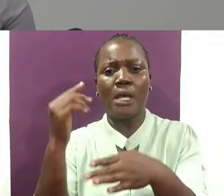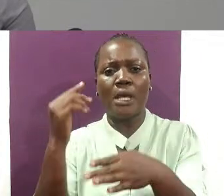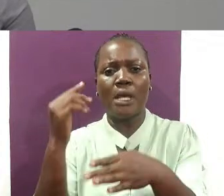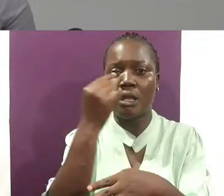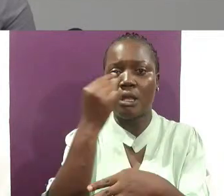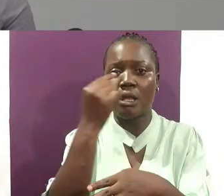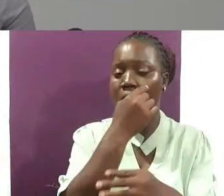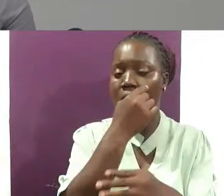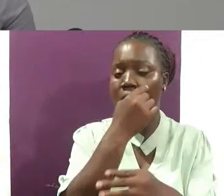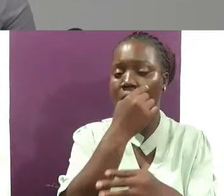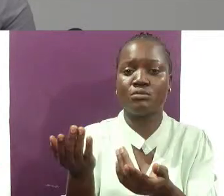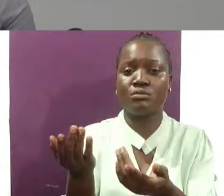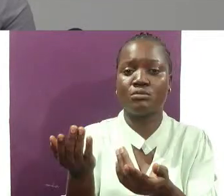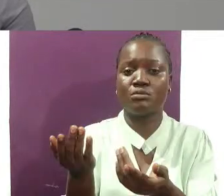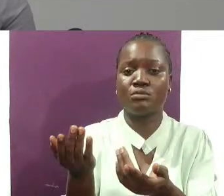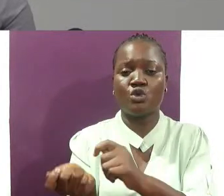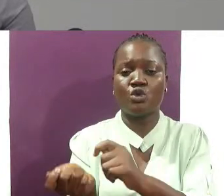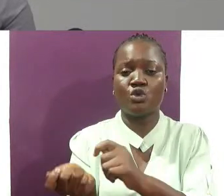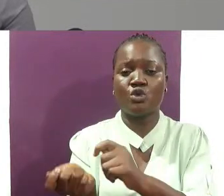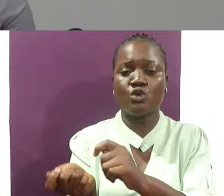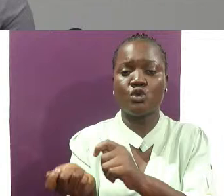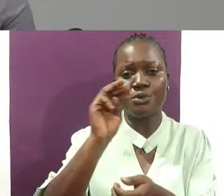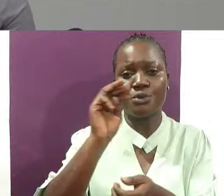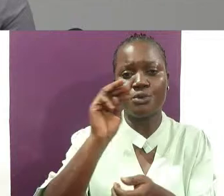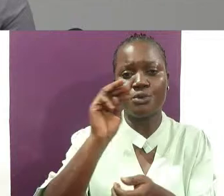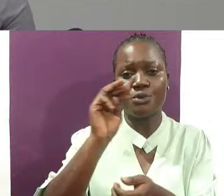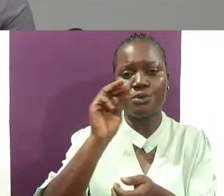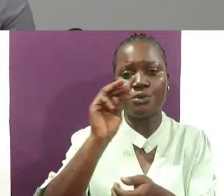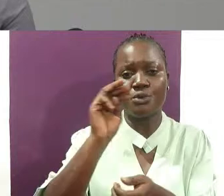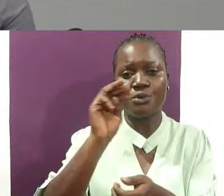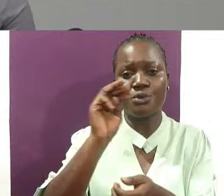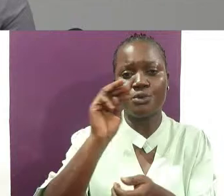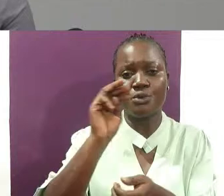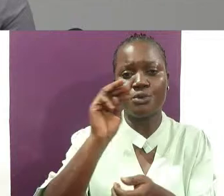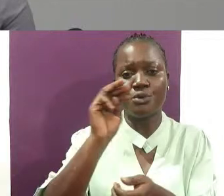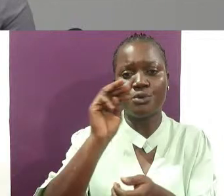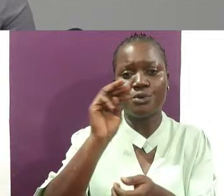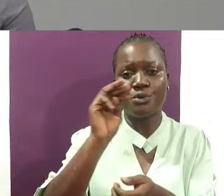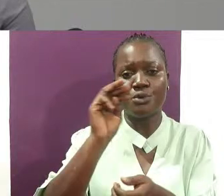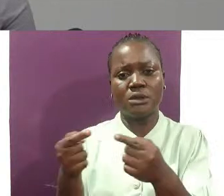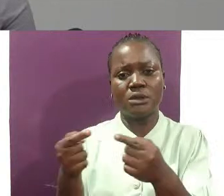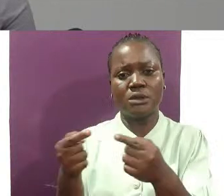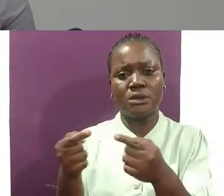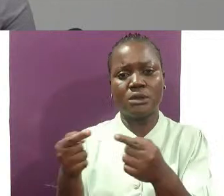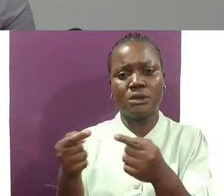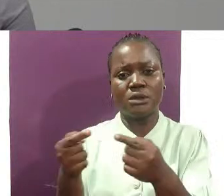them from darkness to light and from the power of Satan unto God,